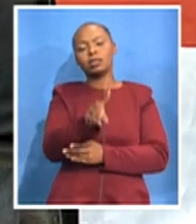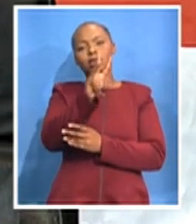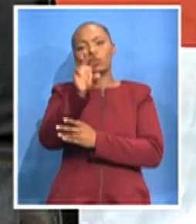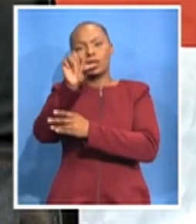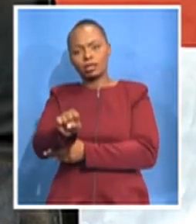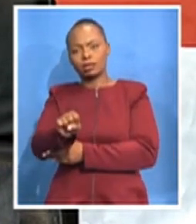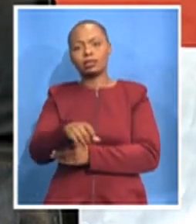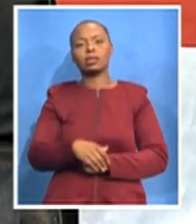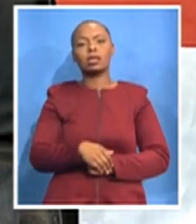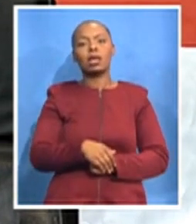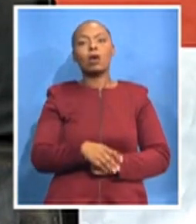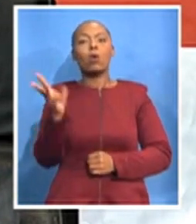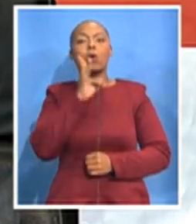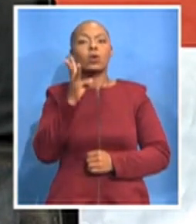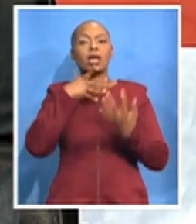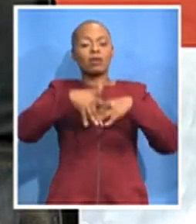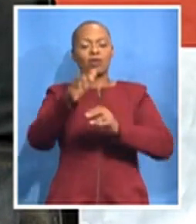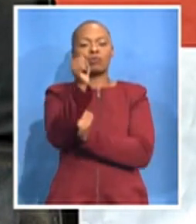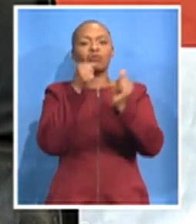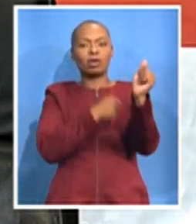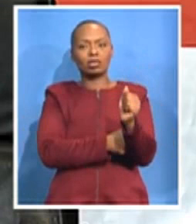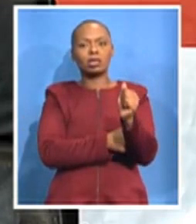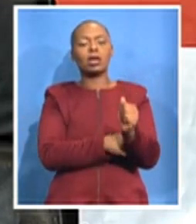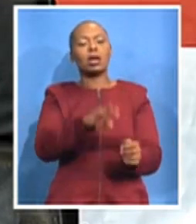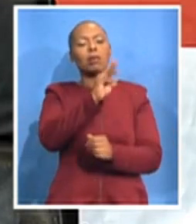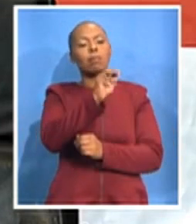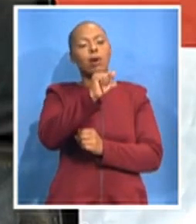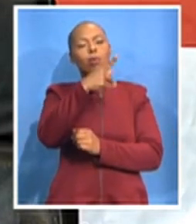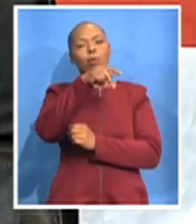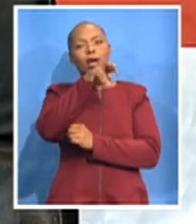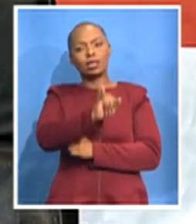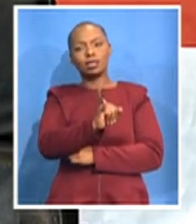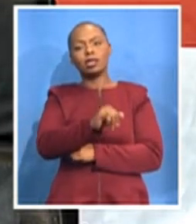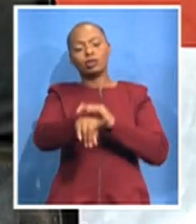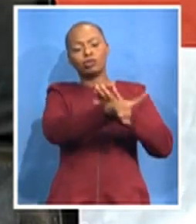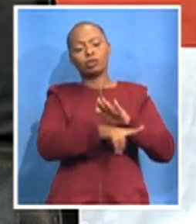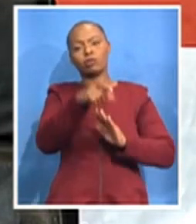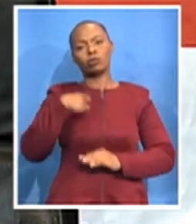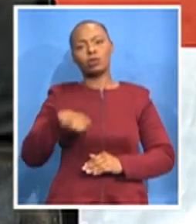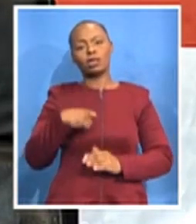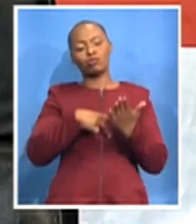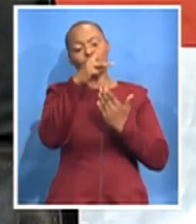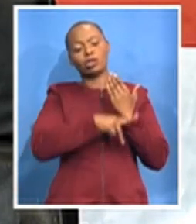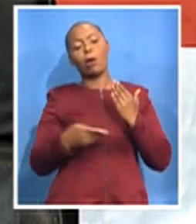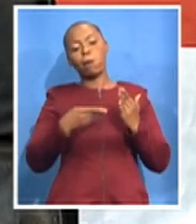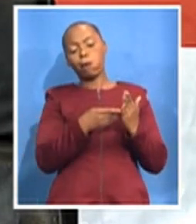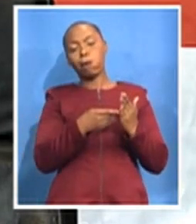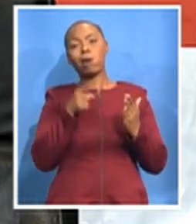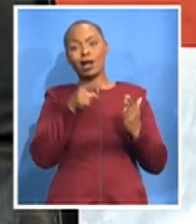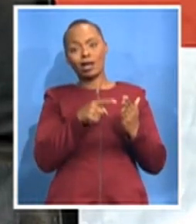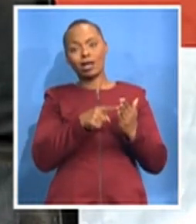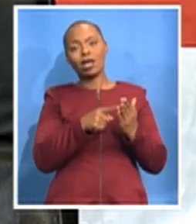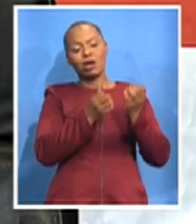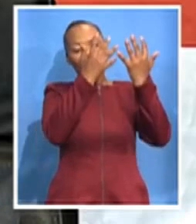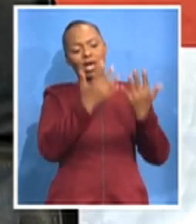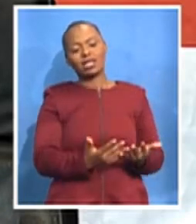the Mopani District Municipality, a project for which The budget escalated from 96 million